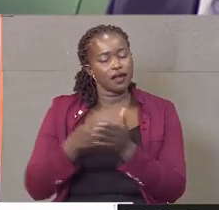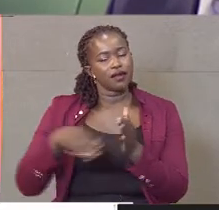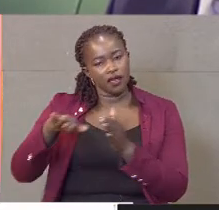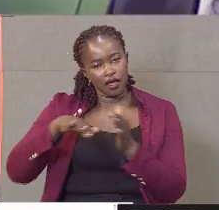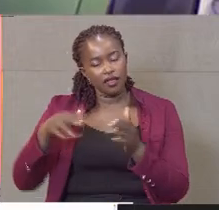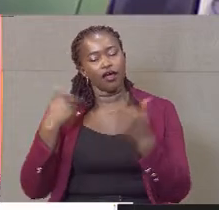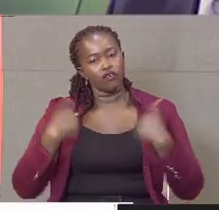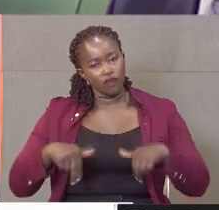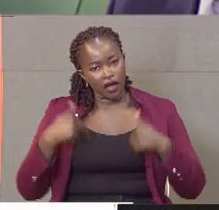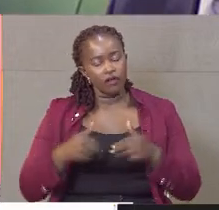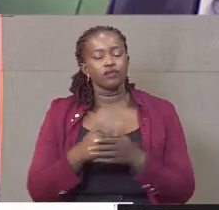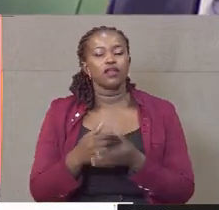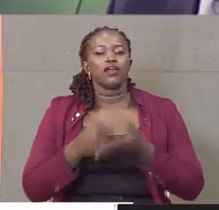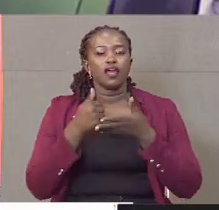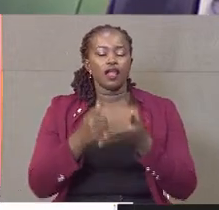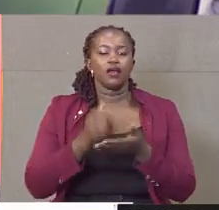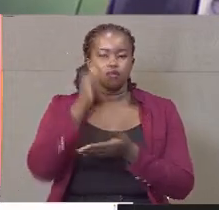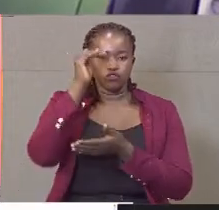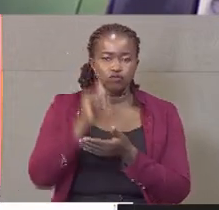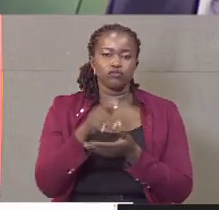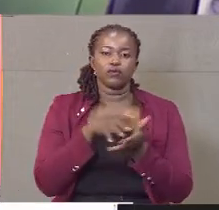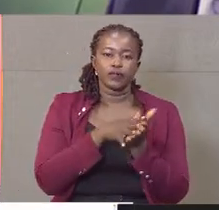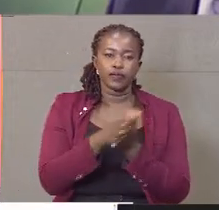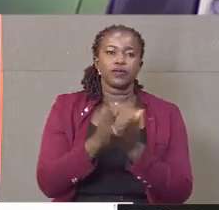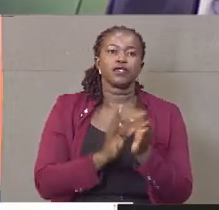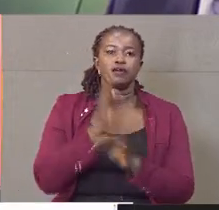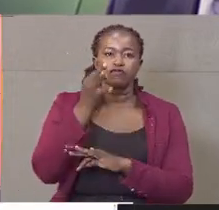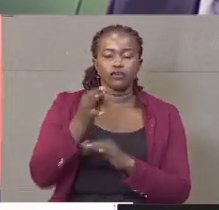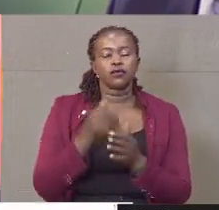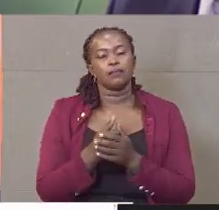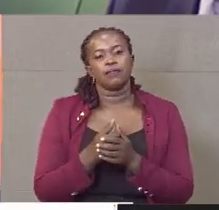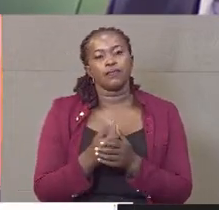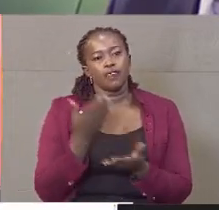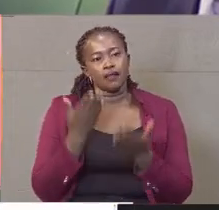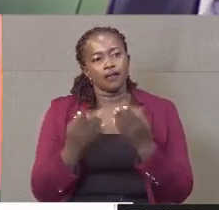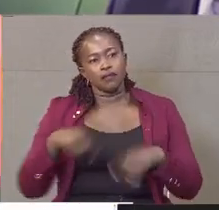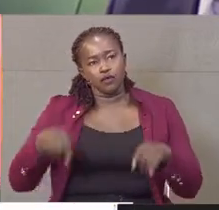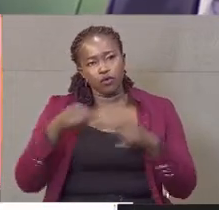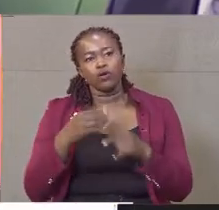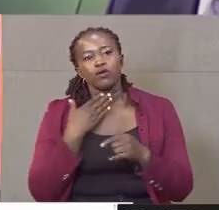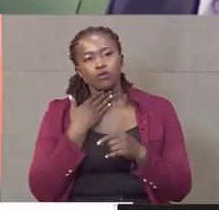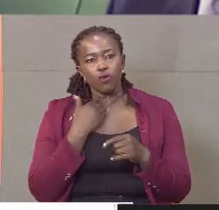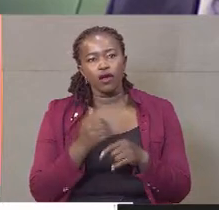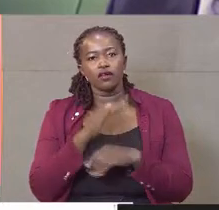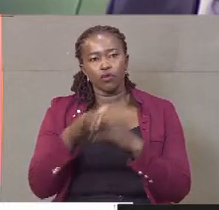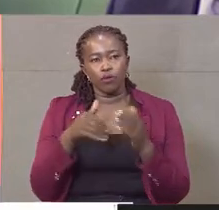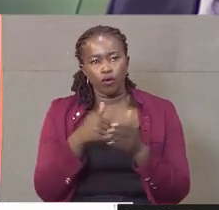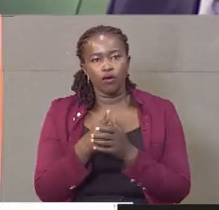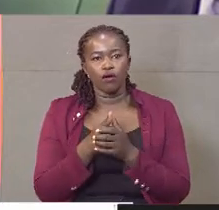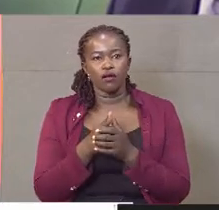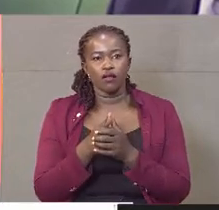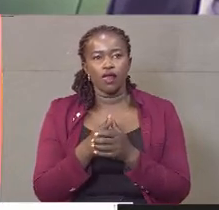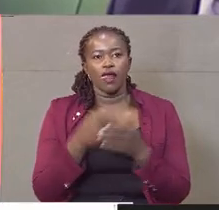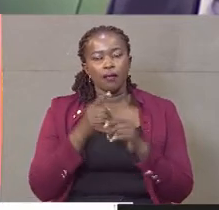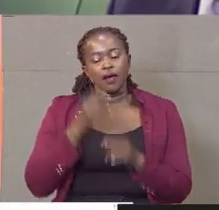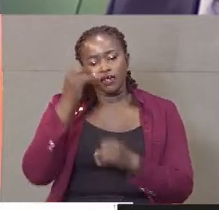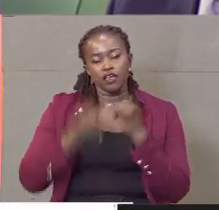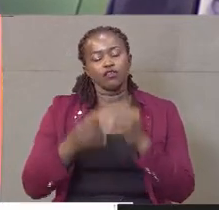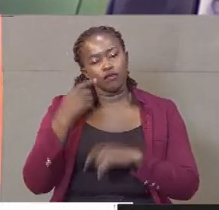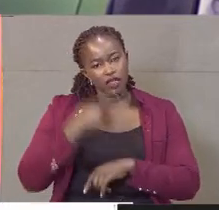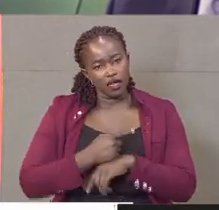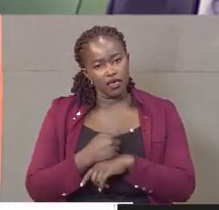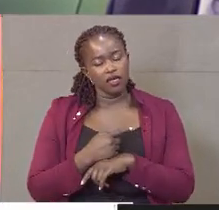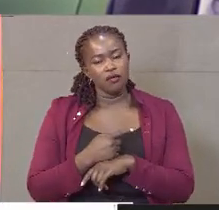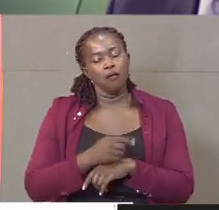are cost-cutting in the future. We may want all this, but at the end of the day, it comes down